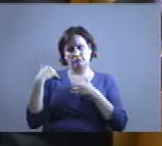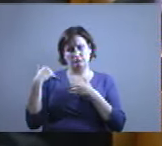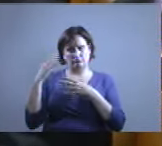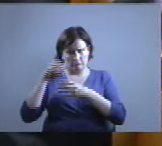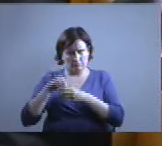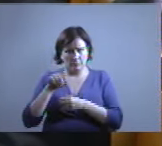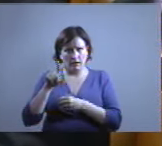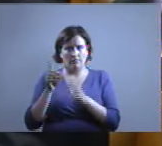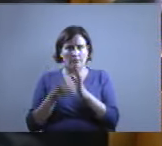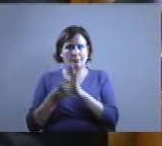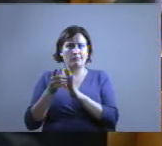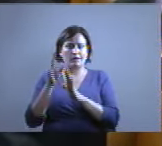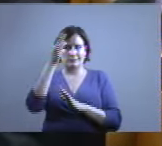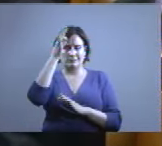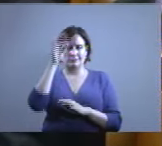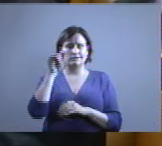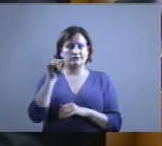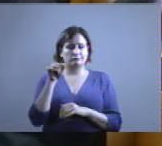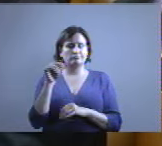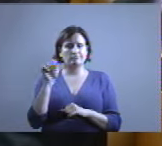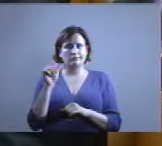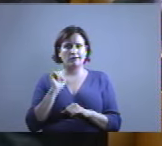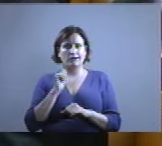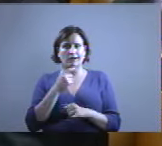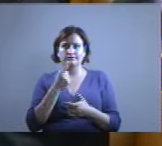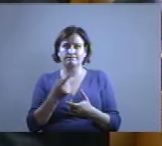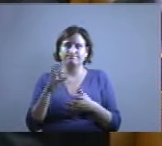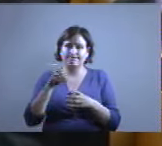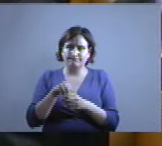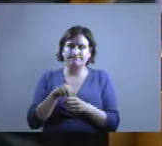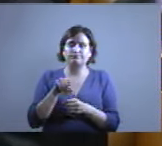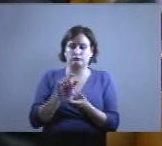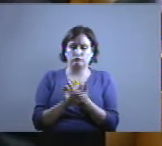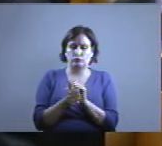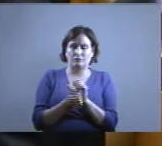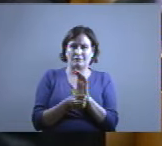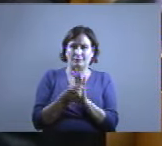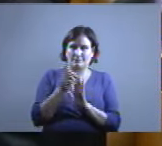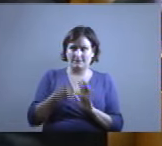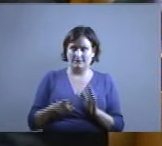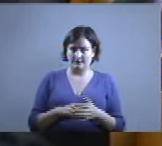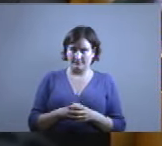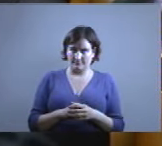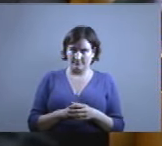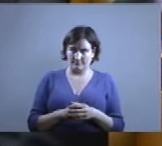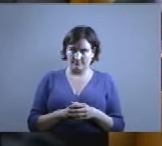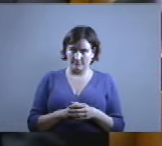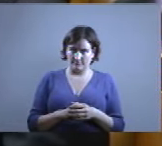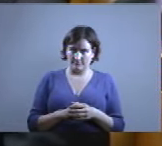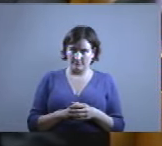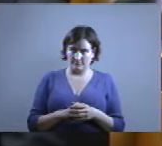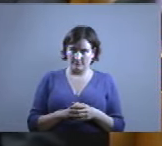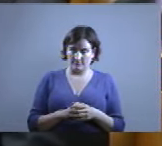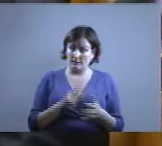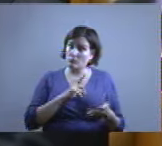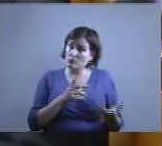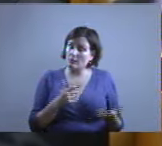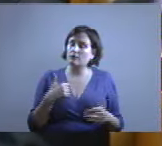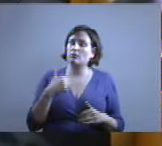state to have a say in the development and management of sport. Because, Mr. Speaker, if we want to host